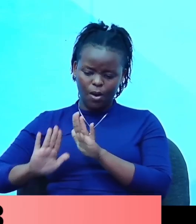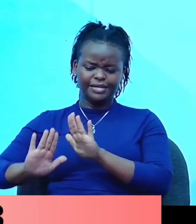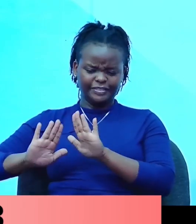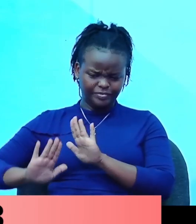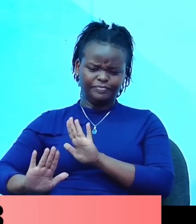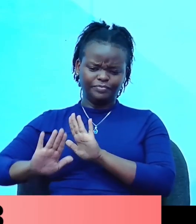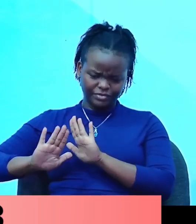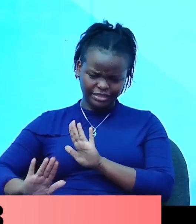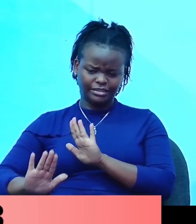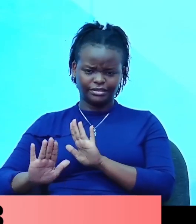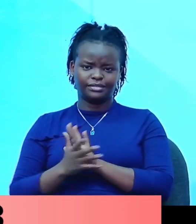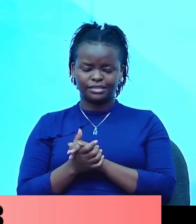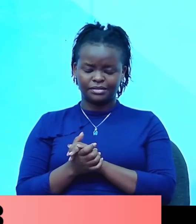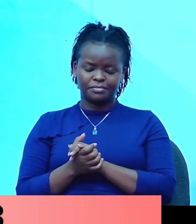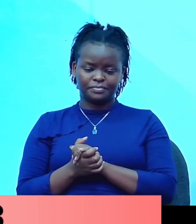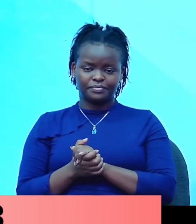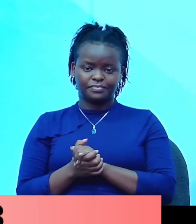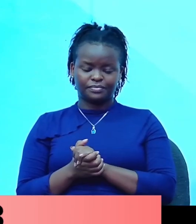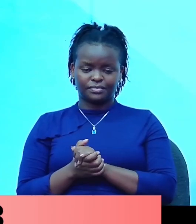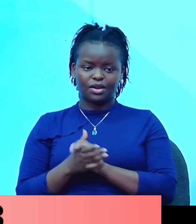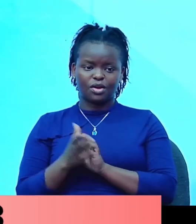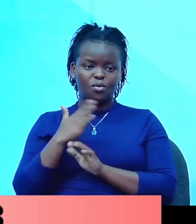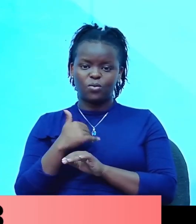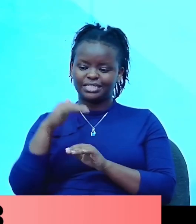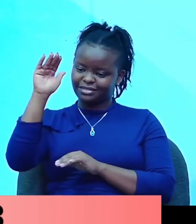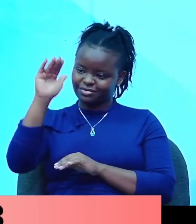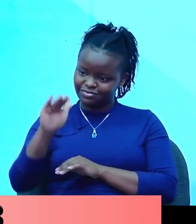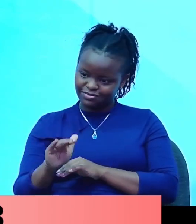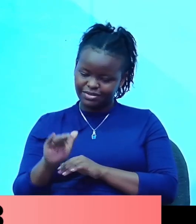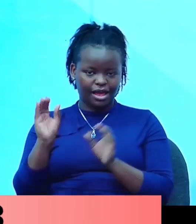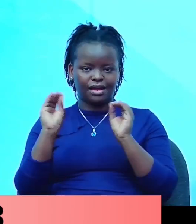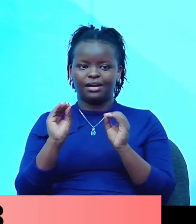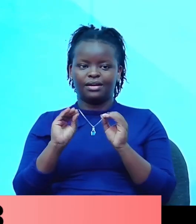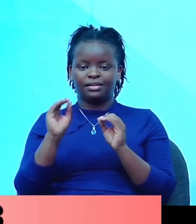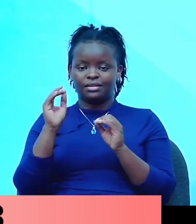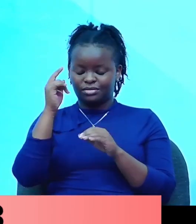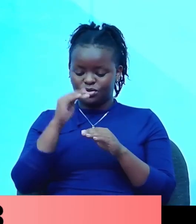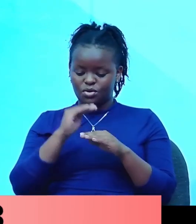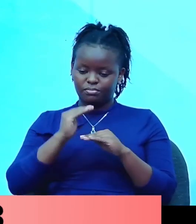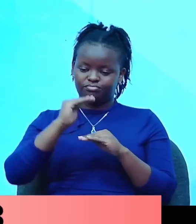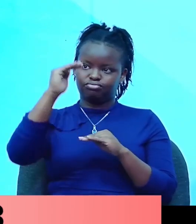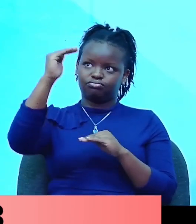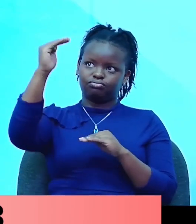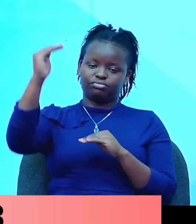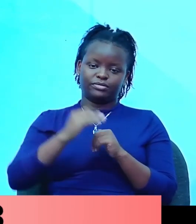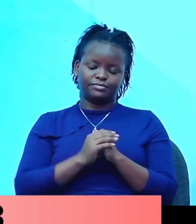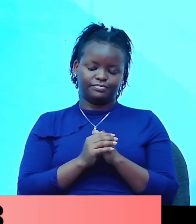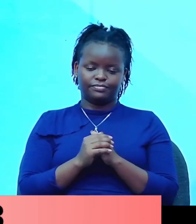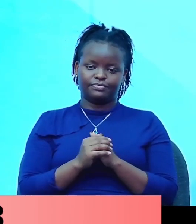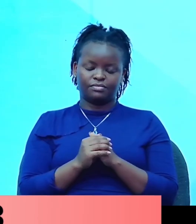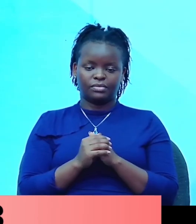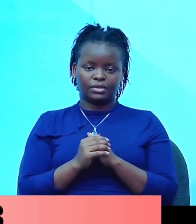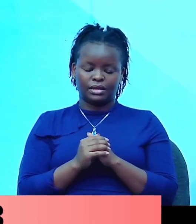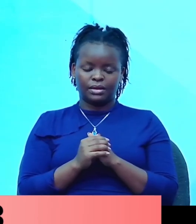Unatakanga tu utaki ishuke. Utaki ishuke because now you're building to take off, right. Yeah? Right. So it